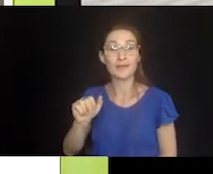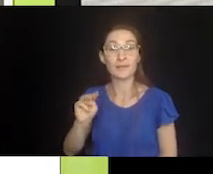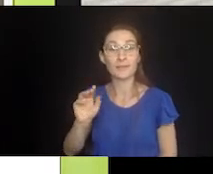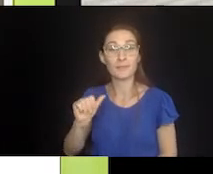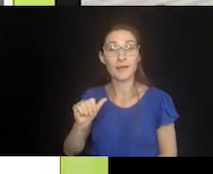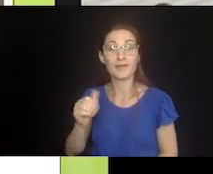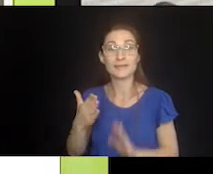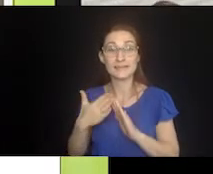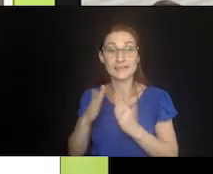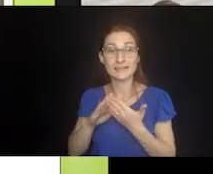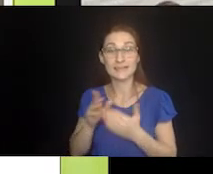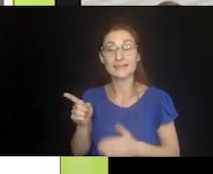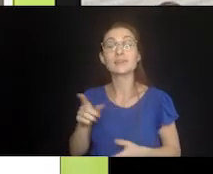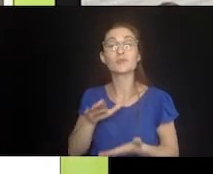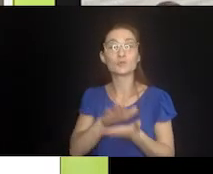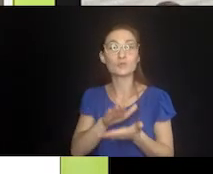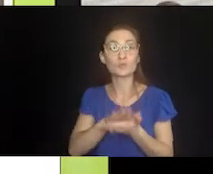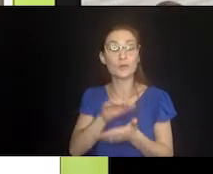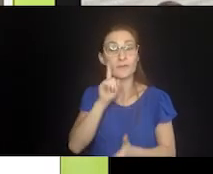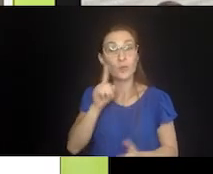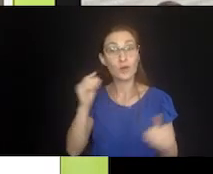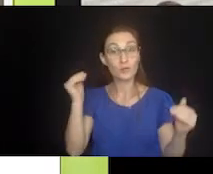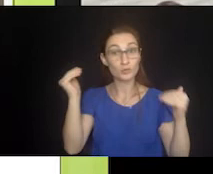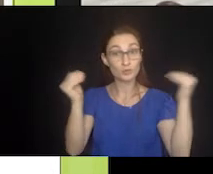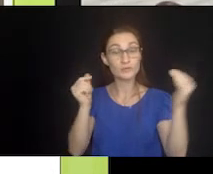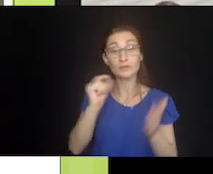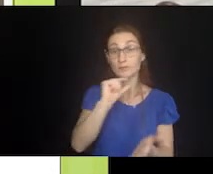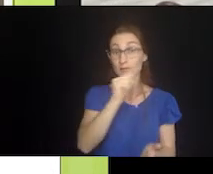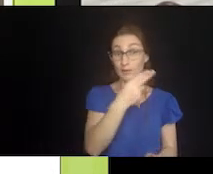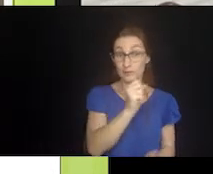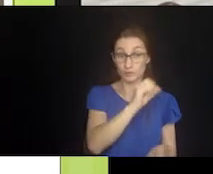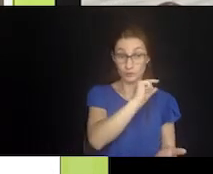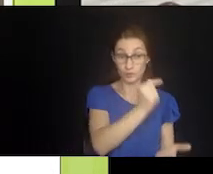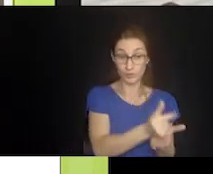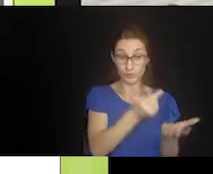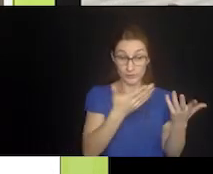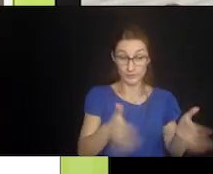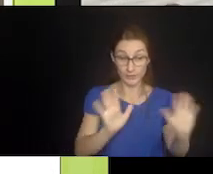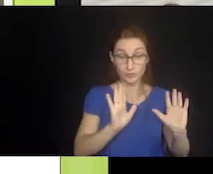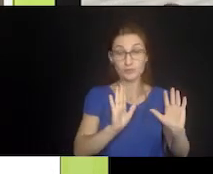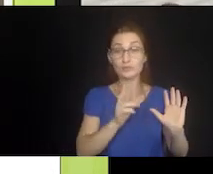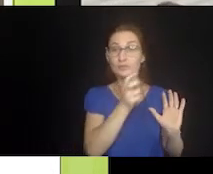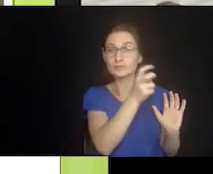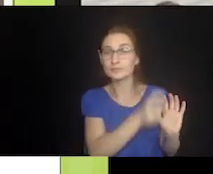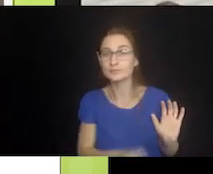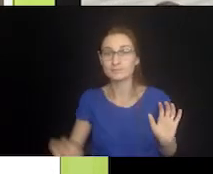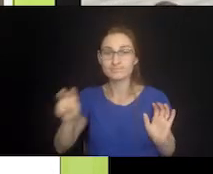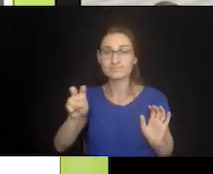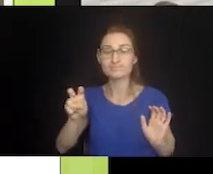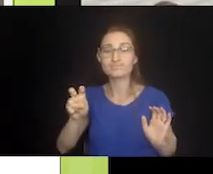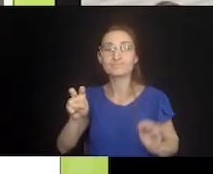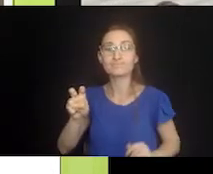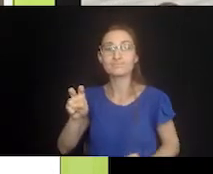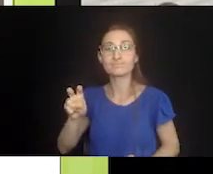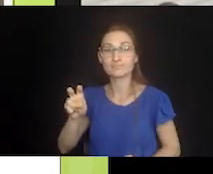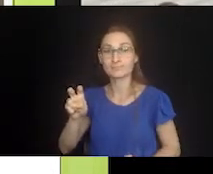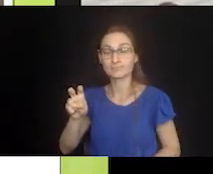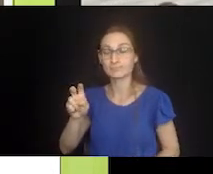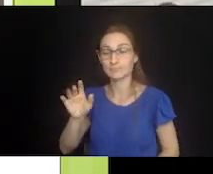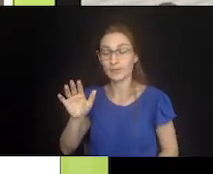Panama City when I lived there. It's a school for adults who have graduated from high